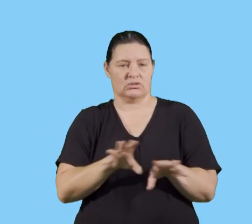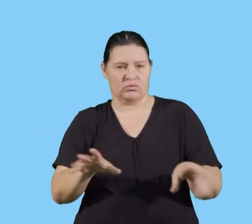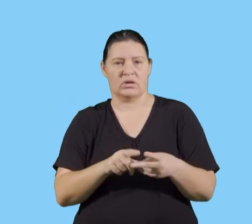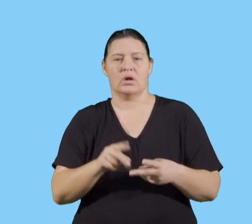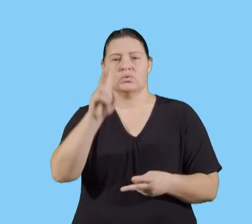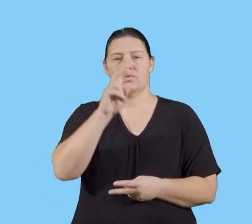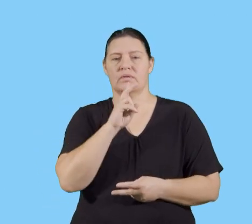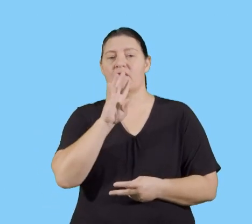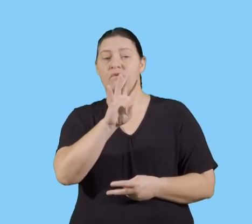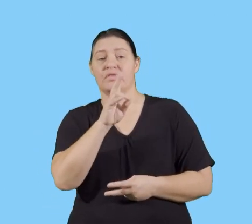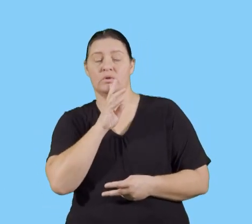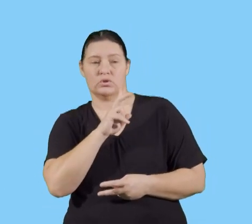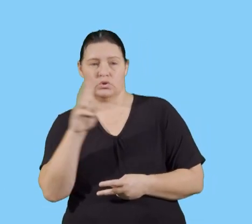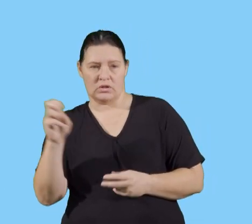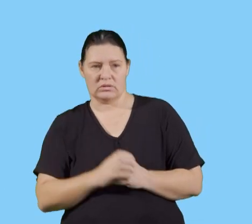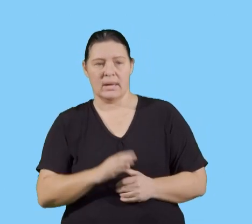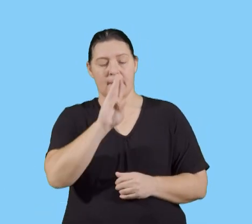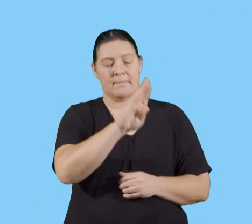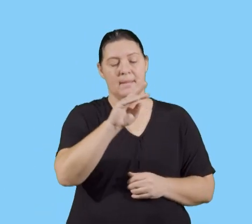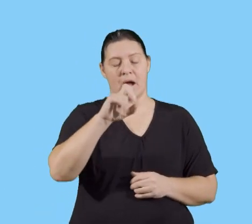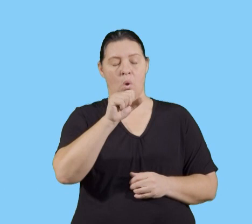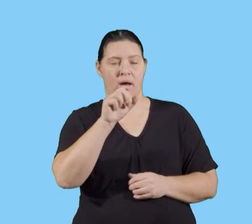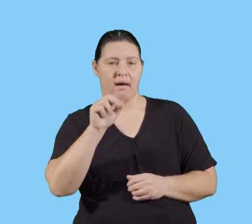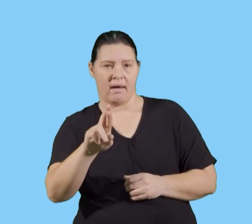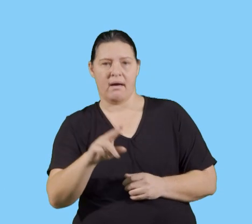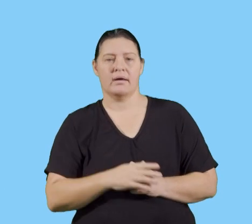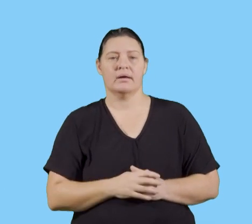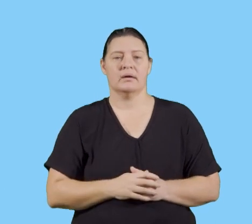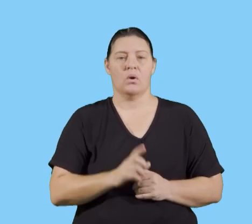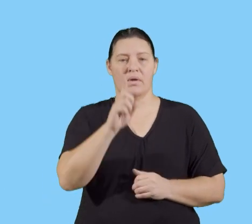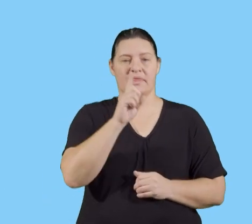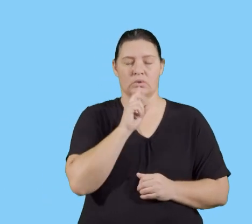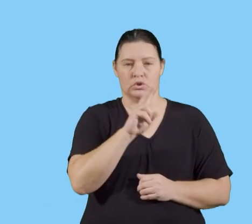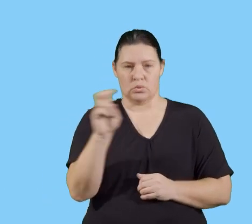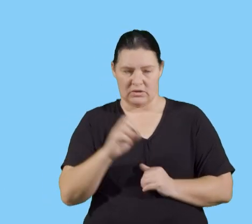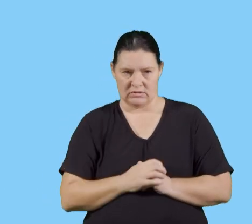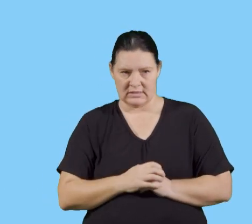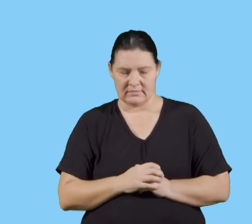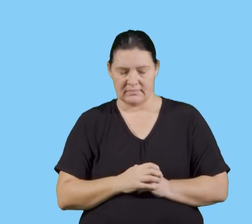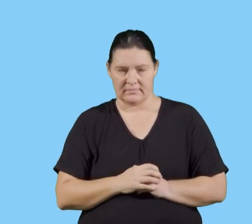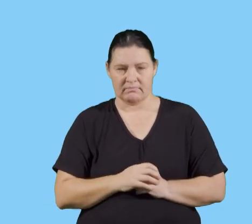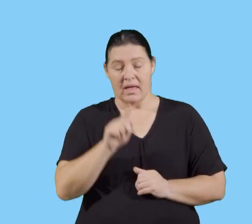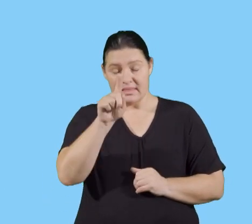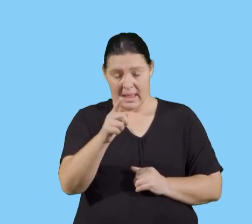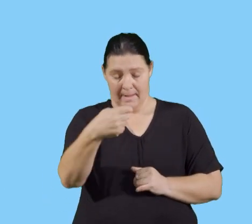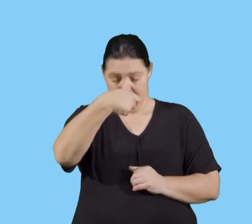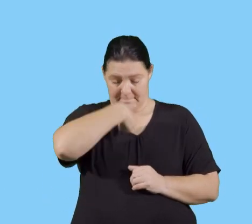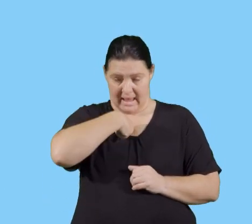4,200. And then we have B. Bower, 1,200. These are our debtors. They owe